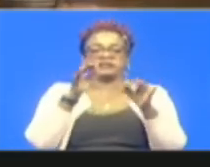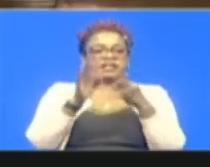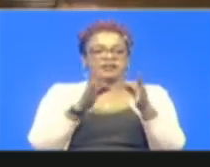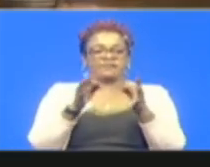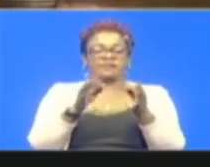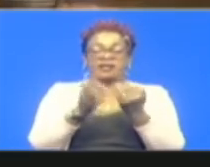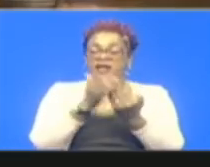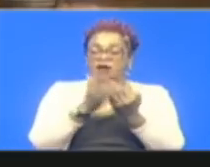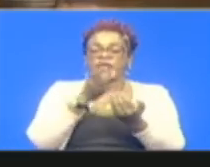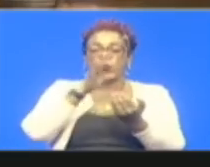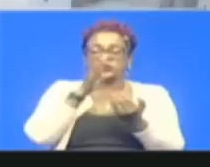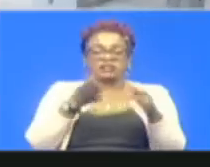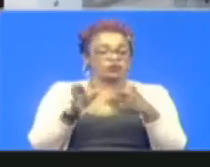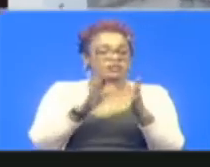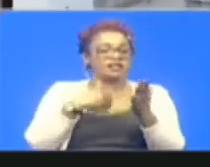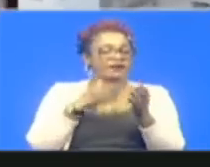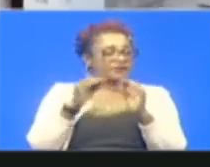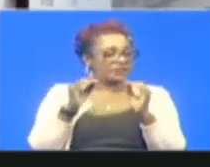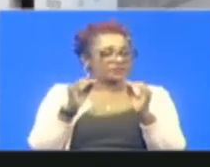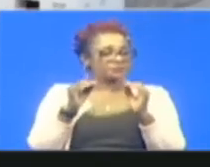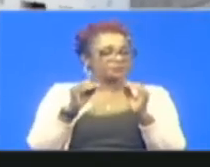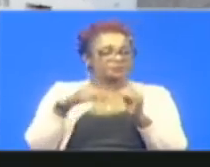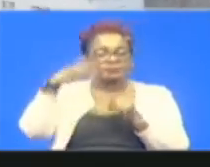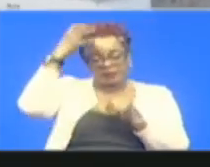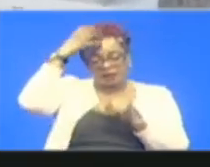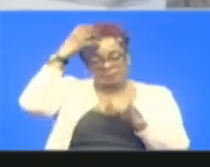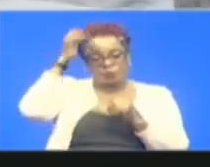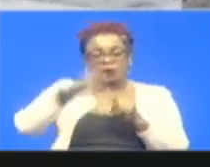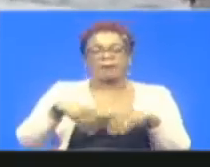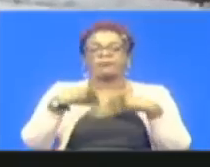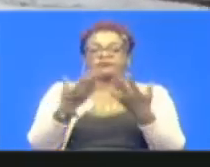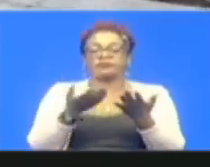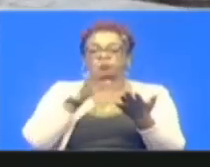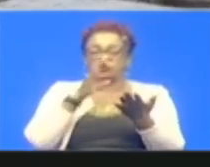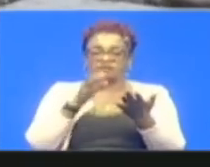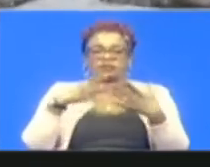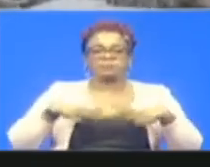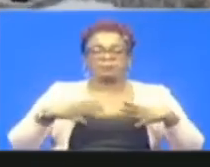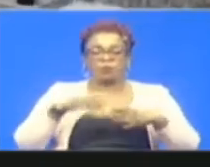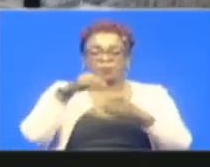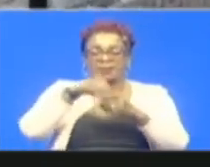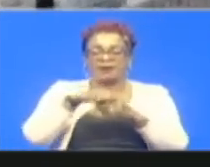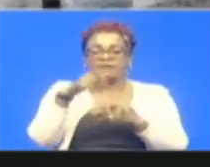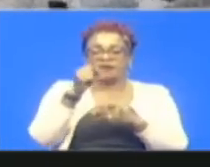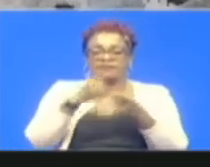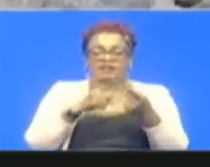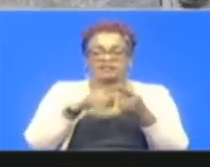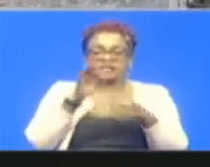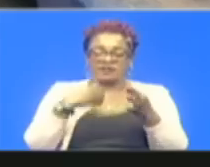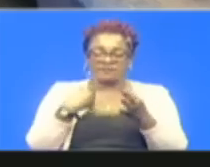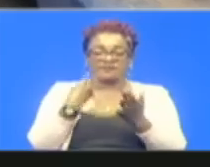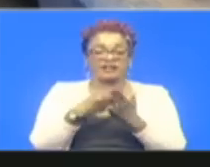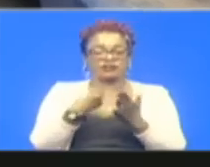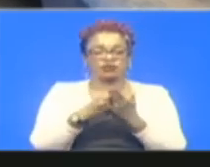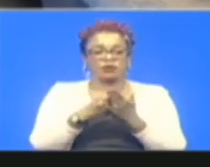take care of the water sources that they have. Lamu County says it can provide water for its people within 5 years if it gets the financial muscle it